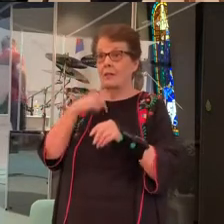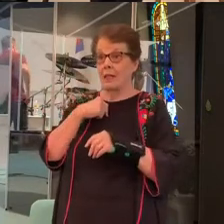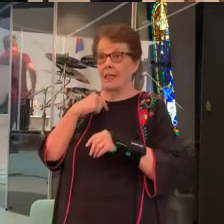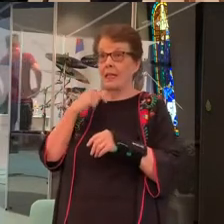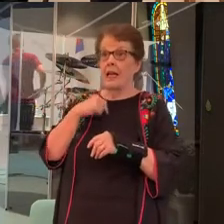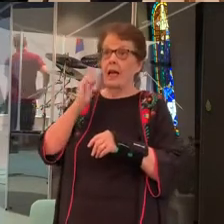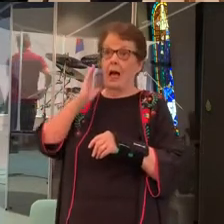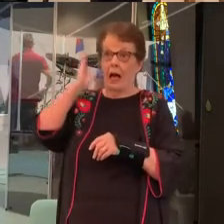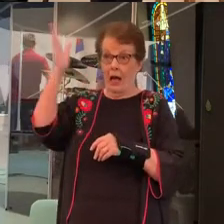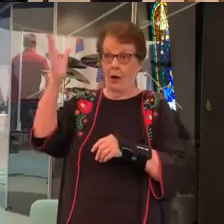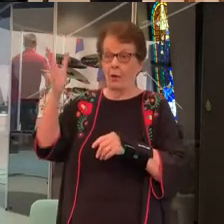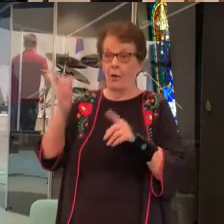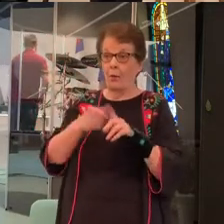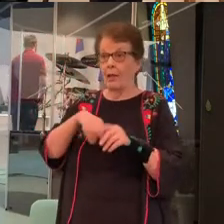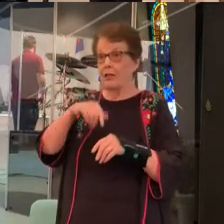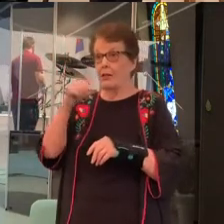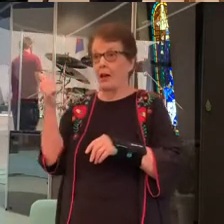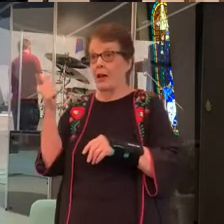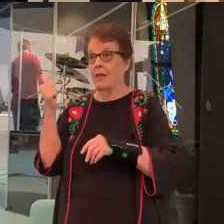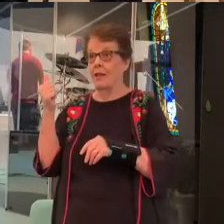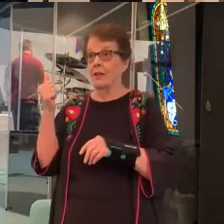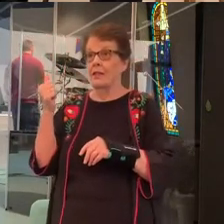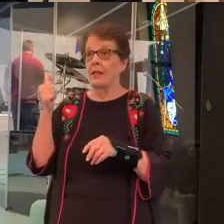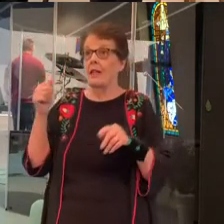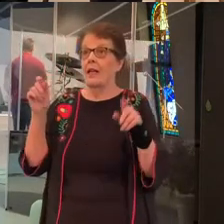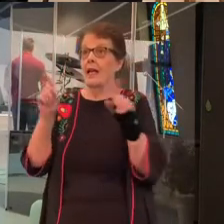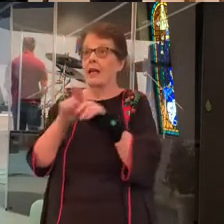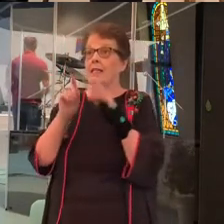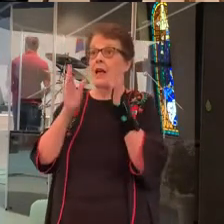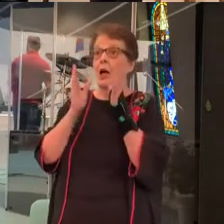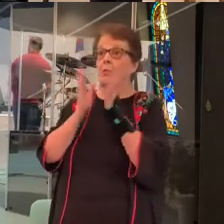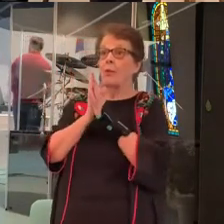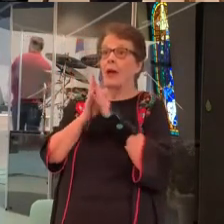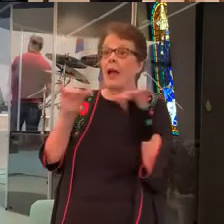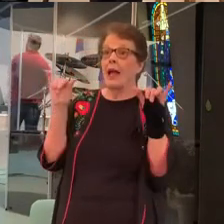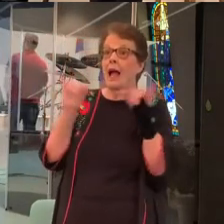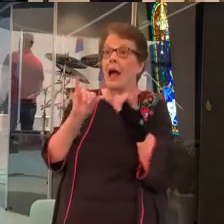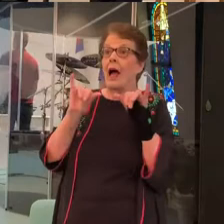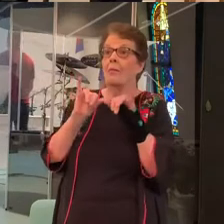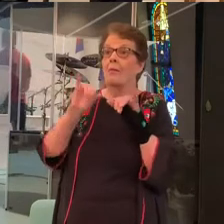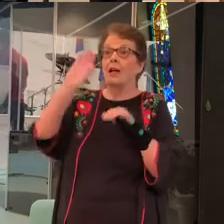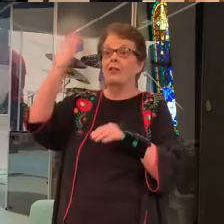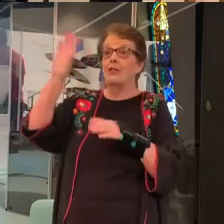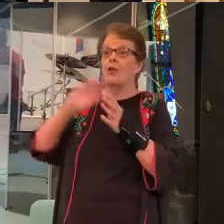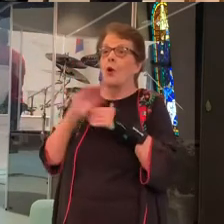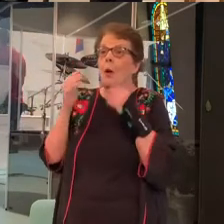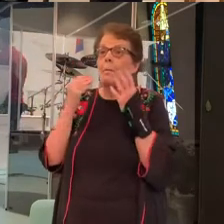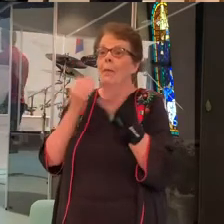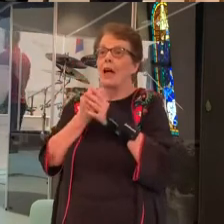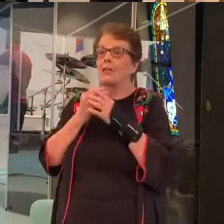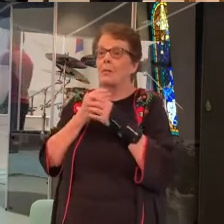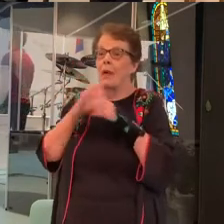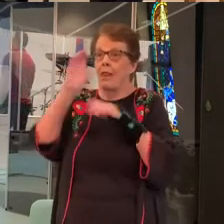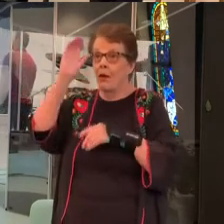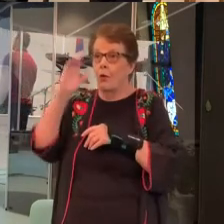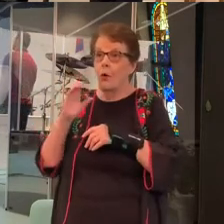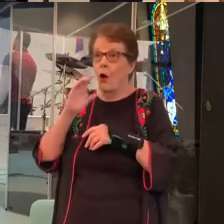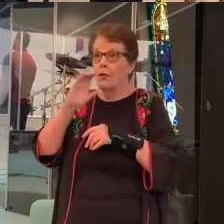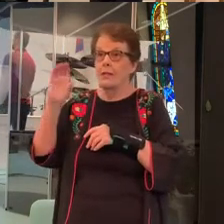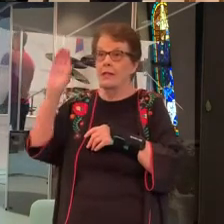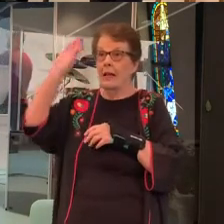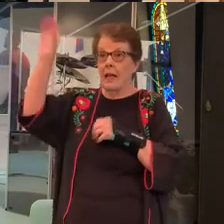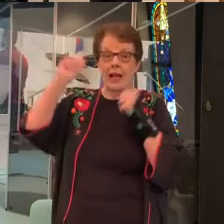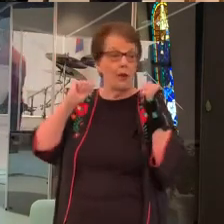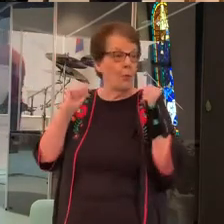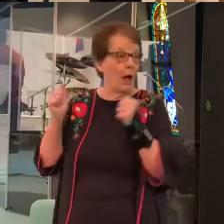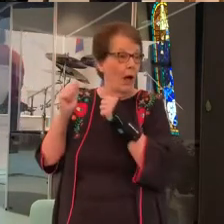been to me, so I will be to others. As I pray, I'll measure your compassion by the